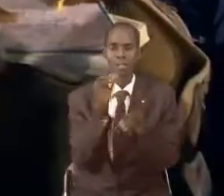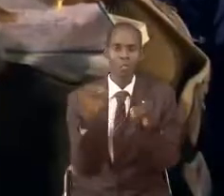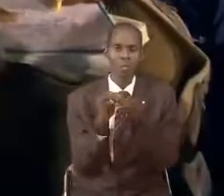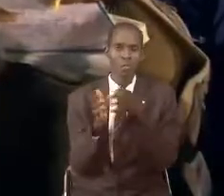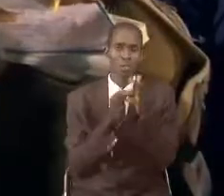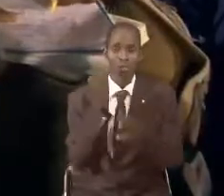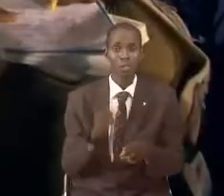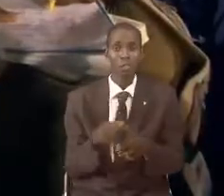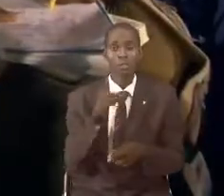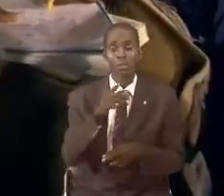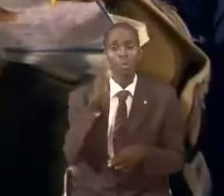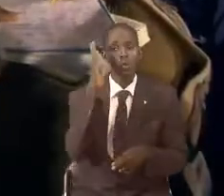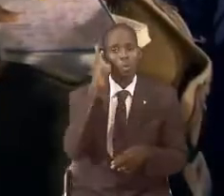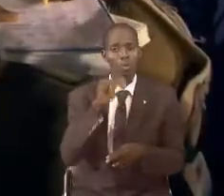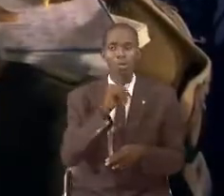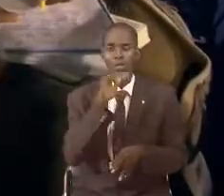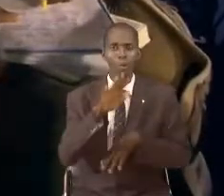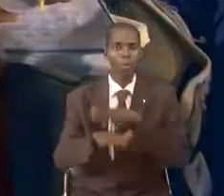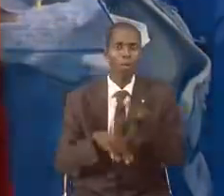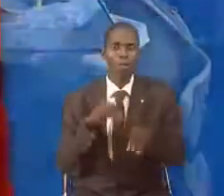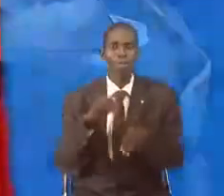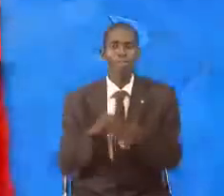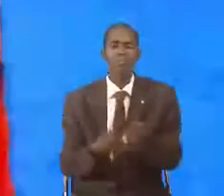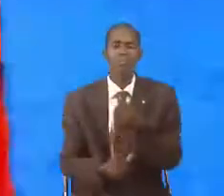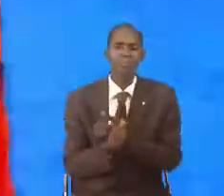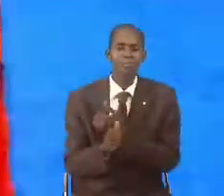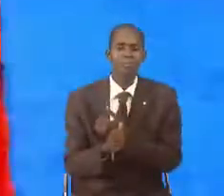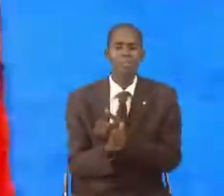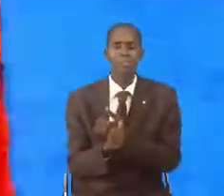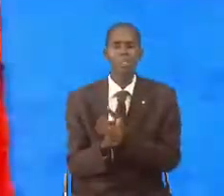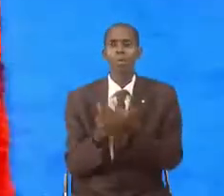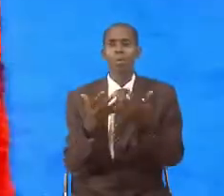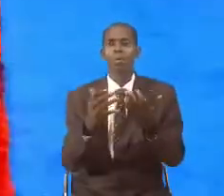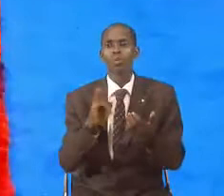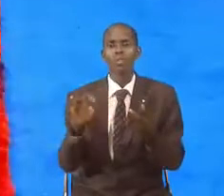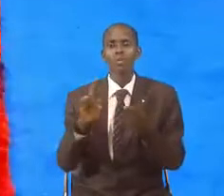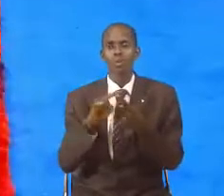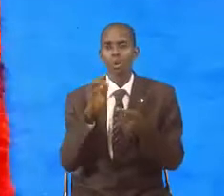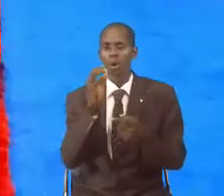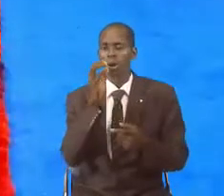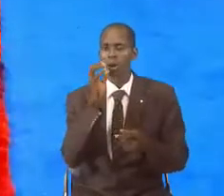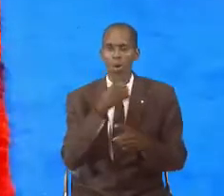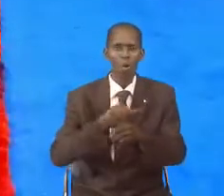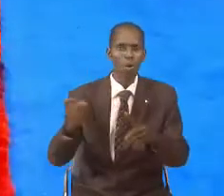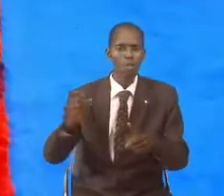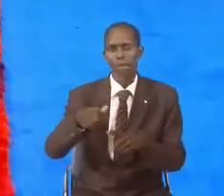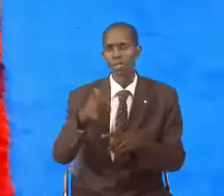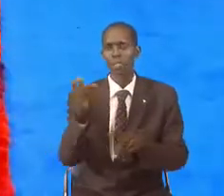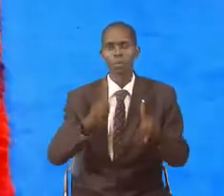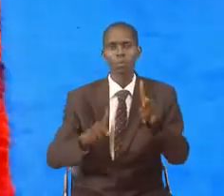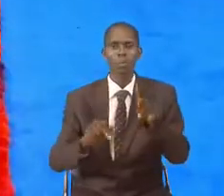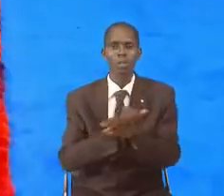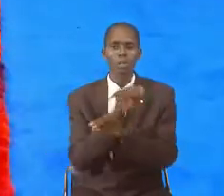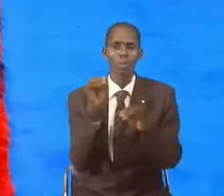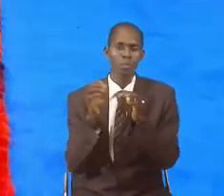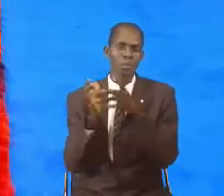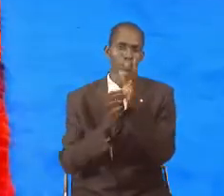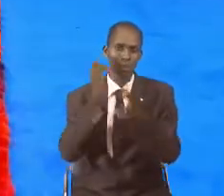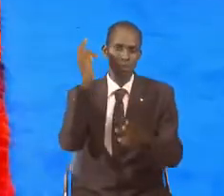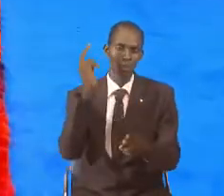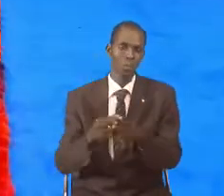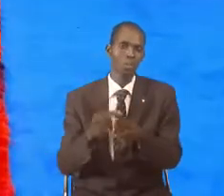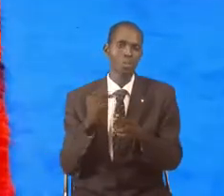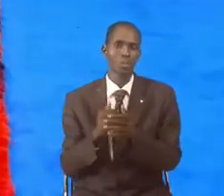in retaliation anymore in Jesus' name. You will not walk in violence, wanting to hurt